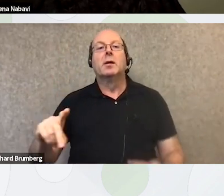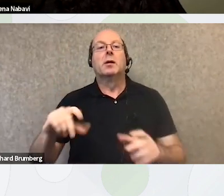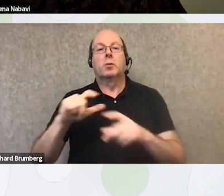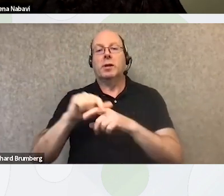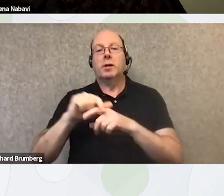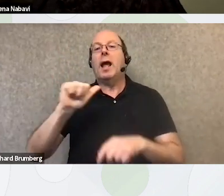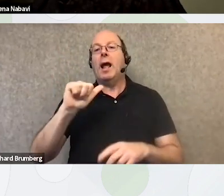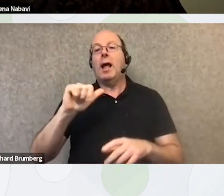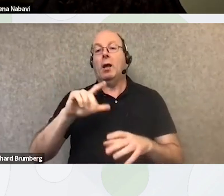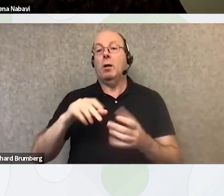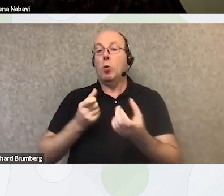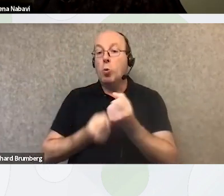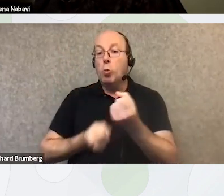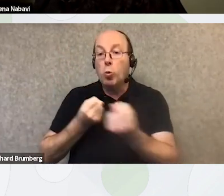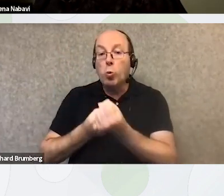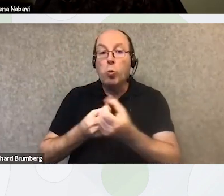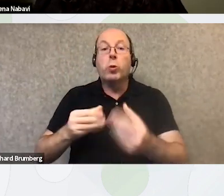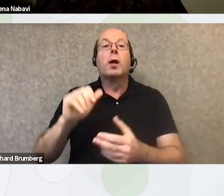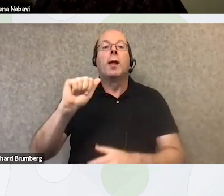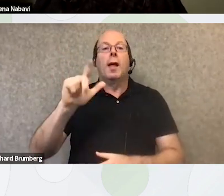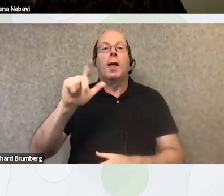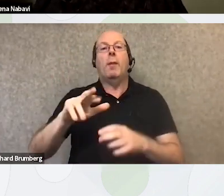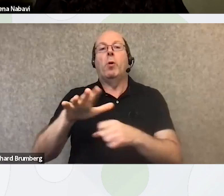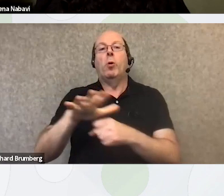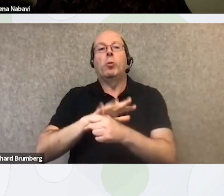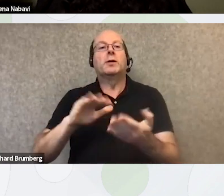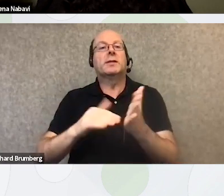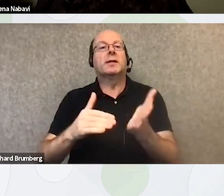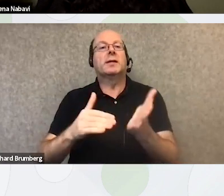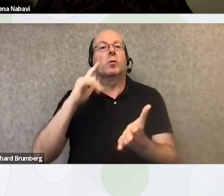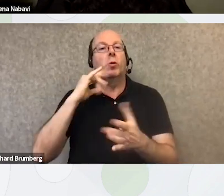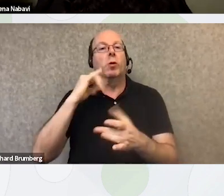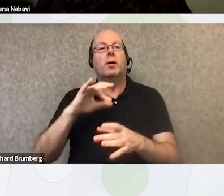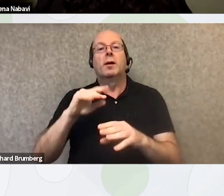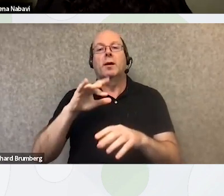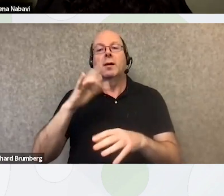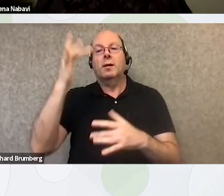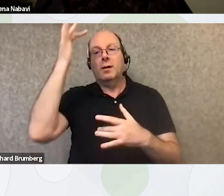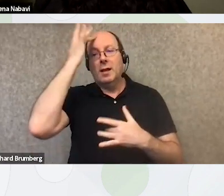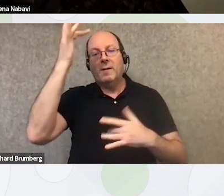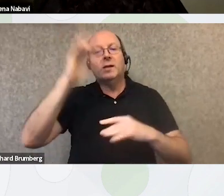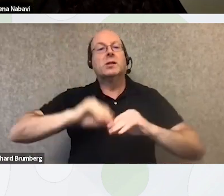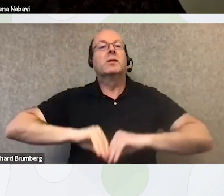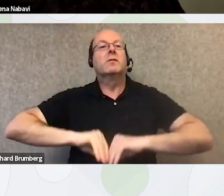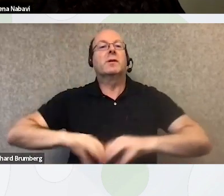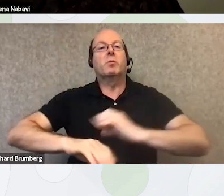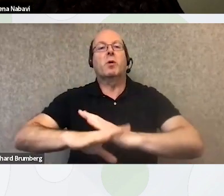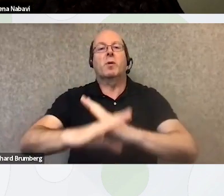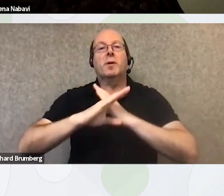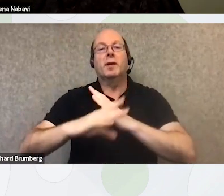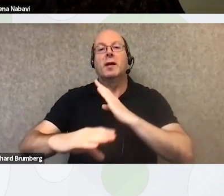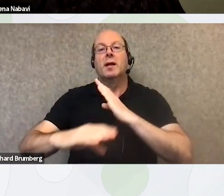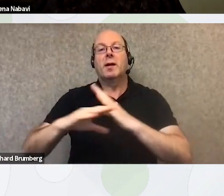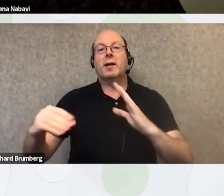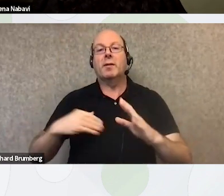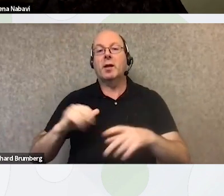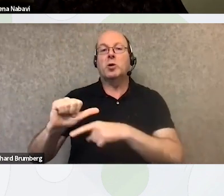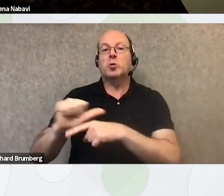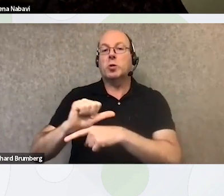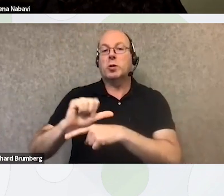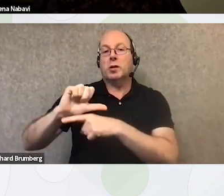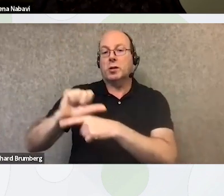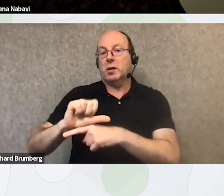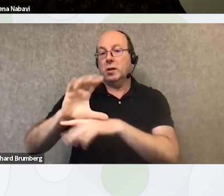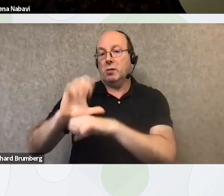Prevention and Control Training and Technical Assistance, or ARC-IPC. The ARC-IPC was established to meet